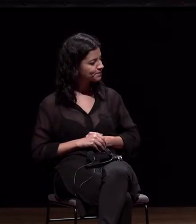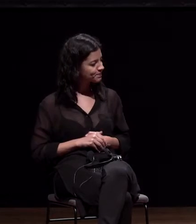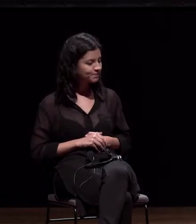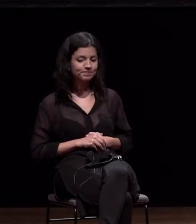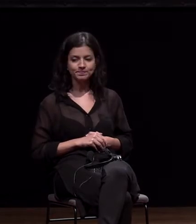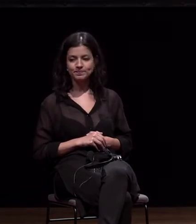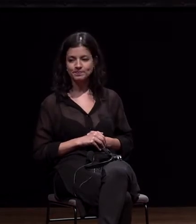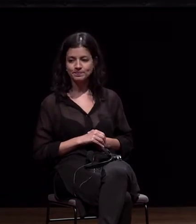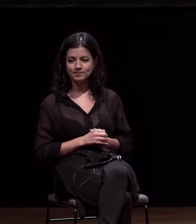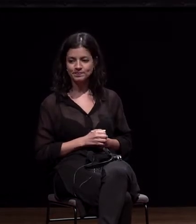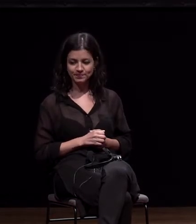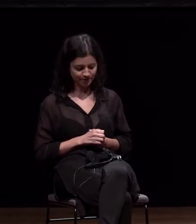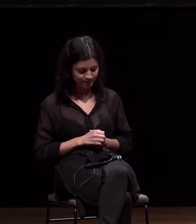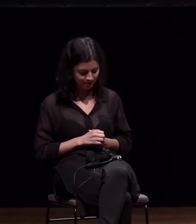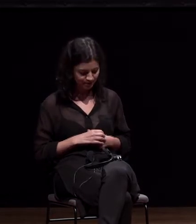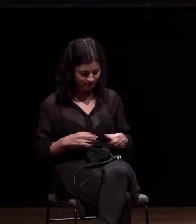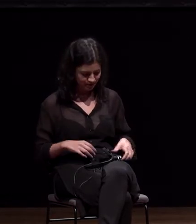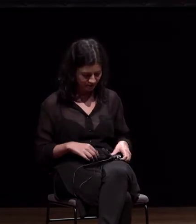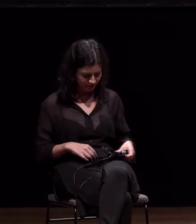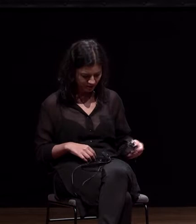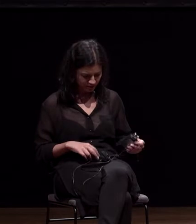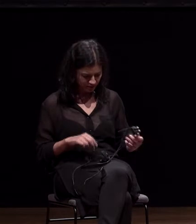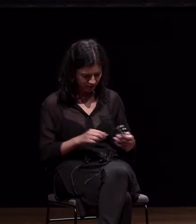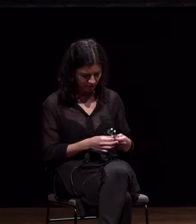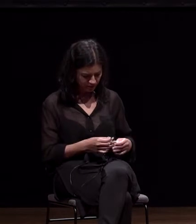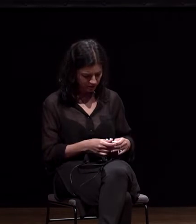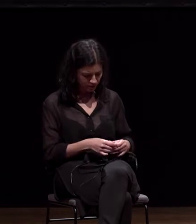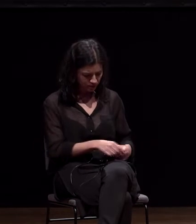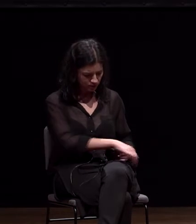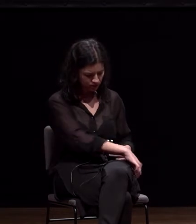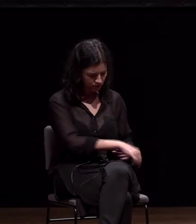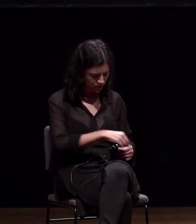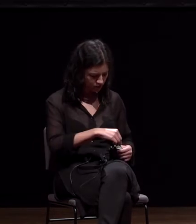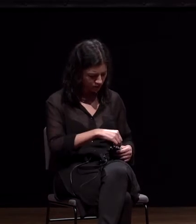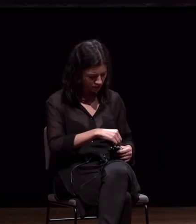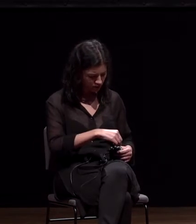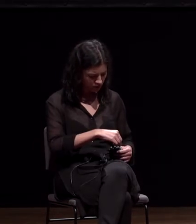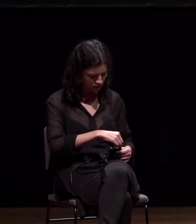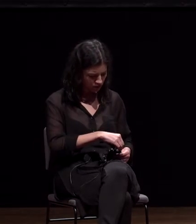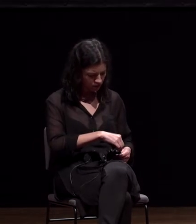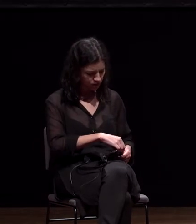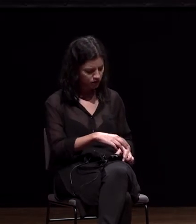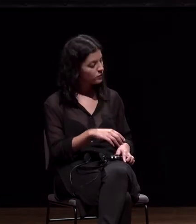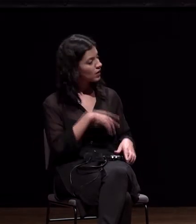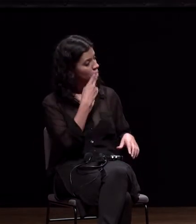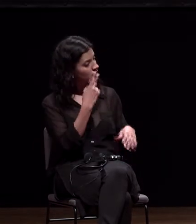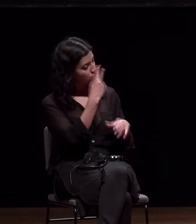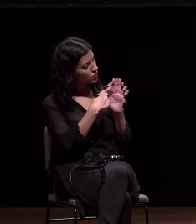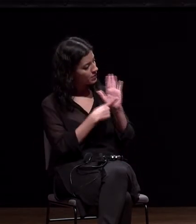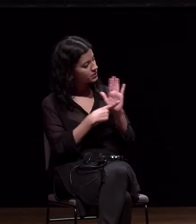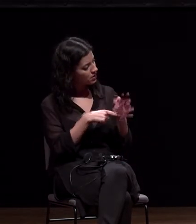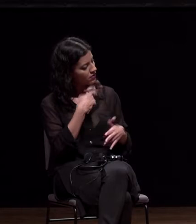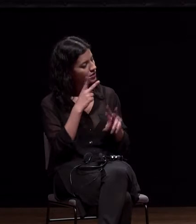Julieta, na sua apresentação, você disse que ia, sobretudo, tratar das questões teóricas que envolveram